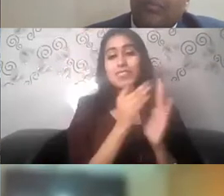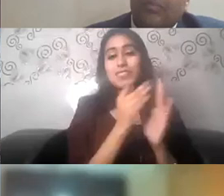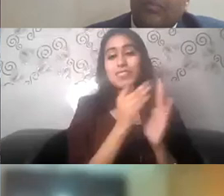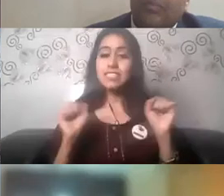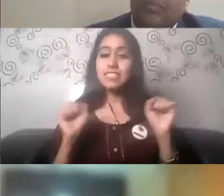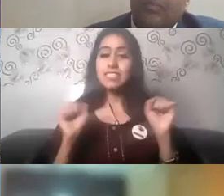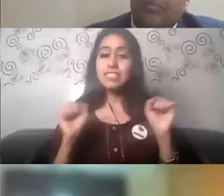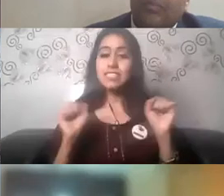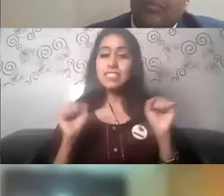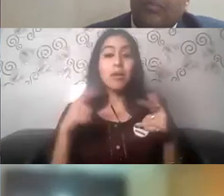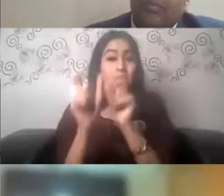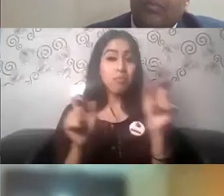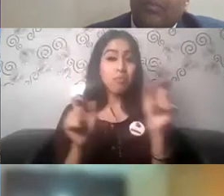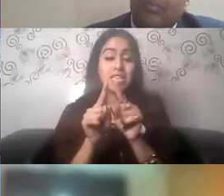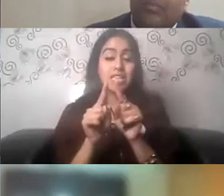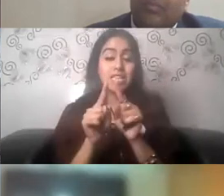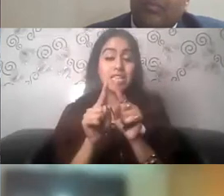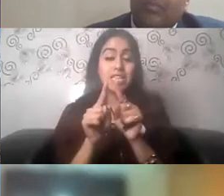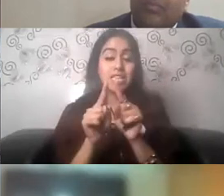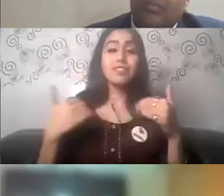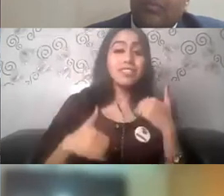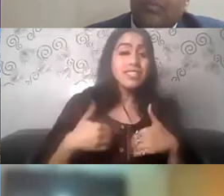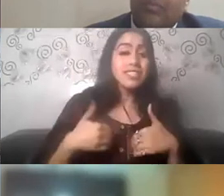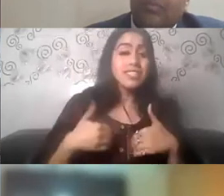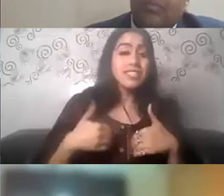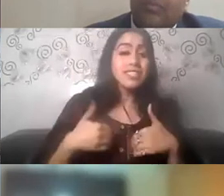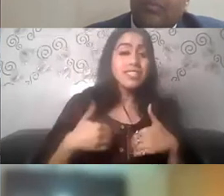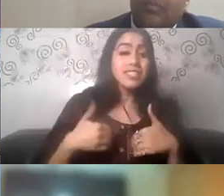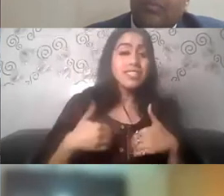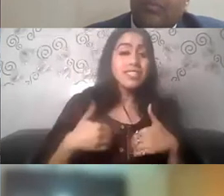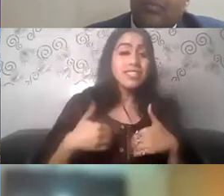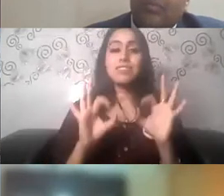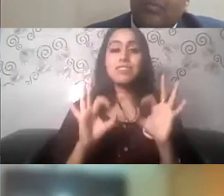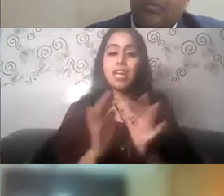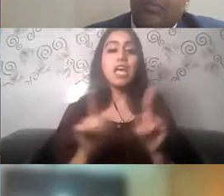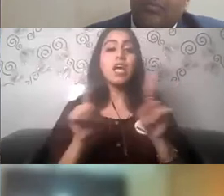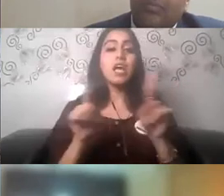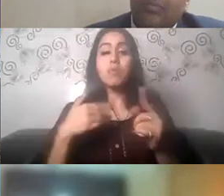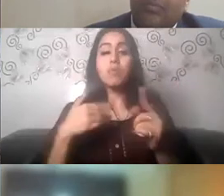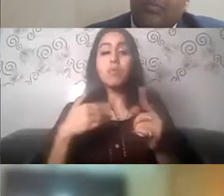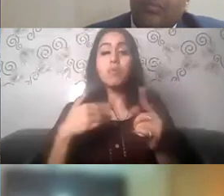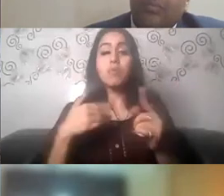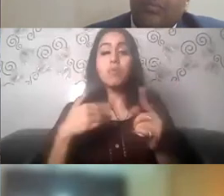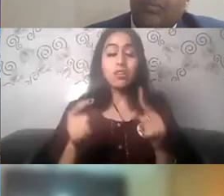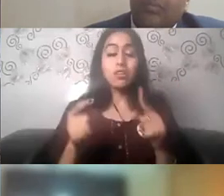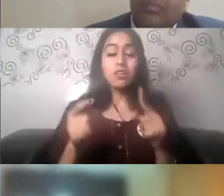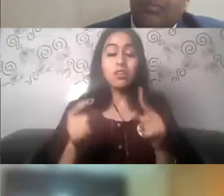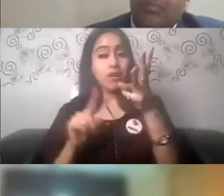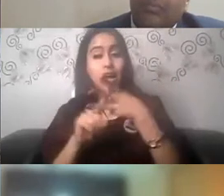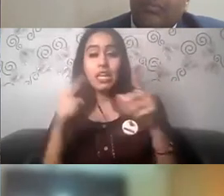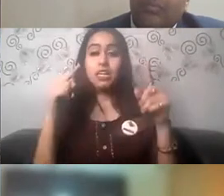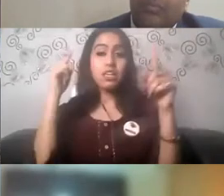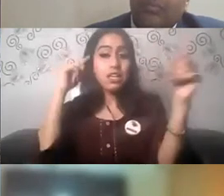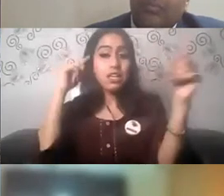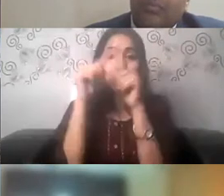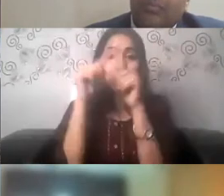have shown their interest. I would like to thank all the panelists who have agreed to participate today in